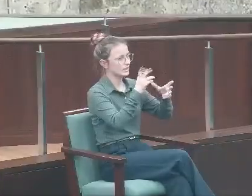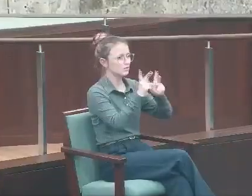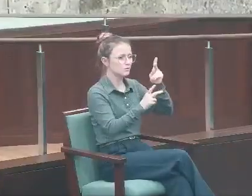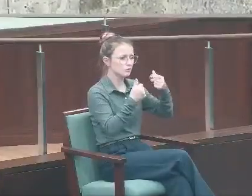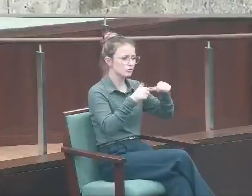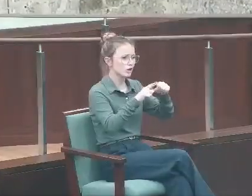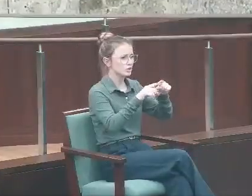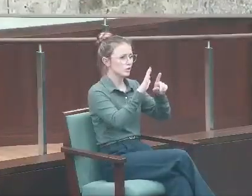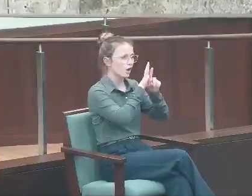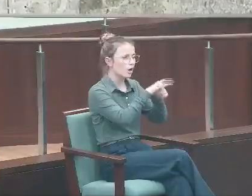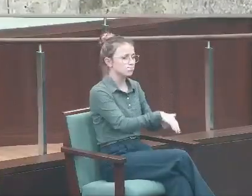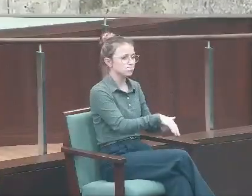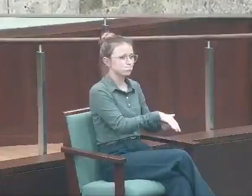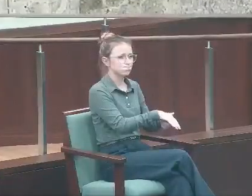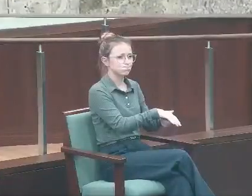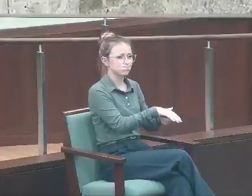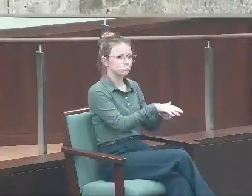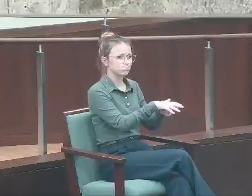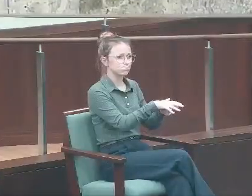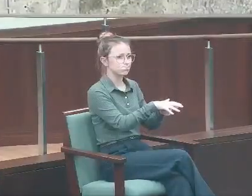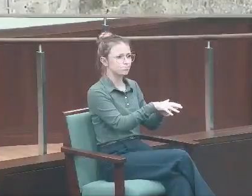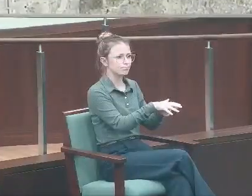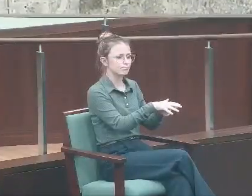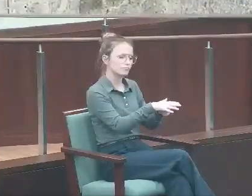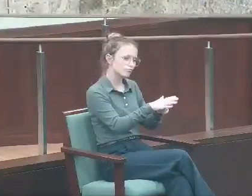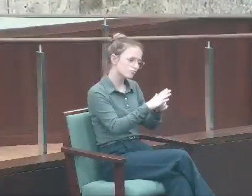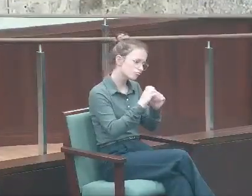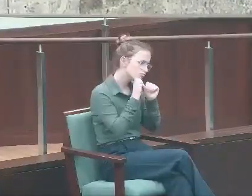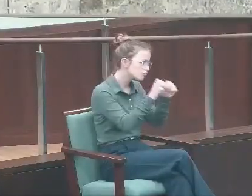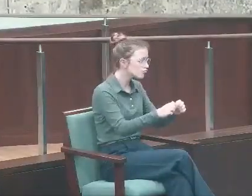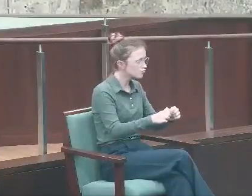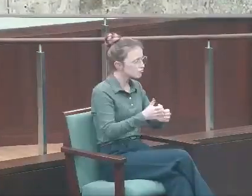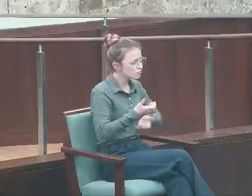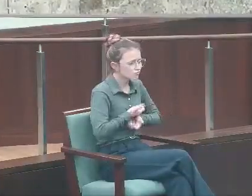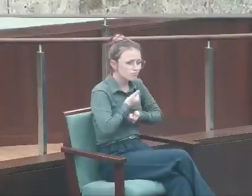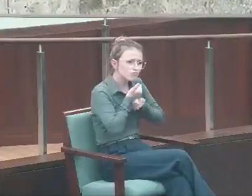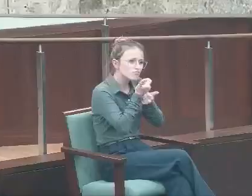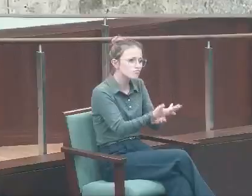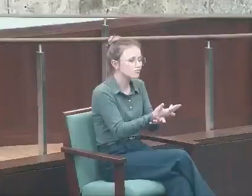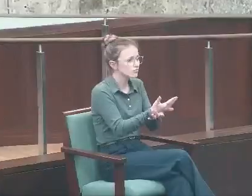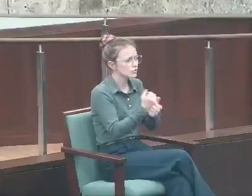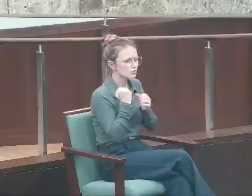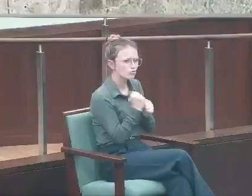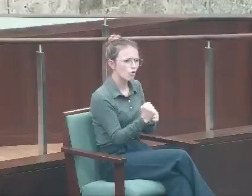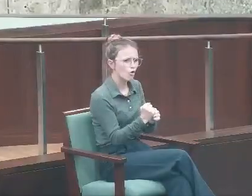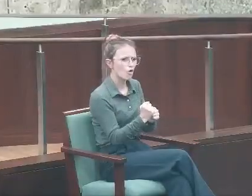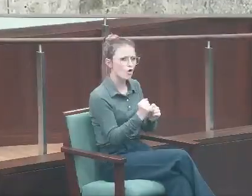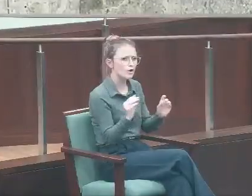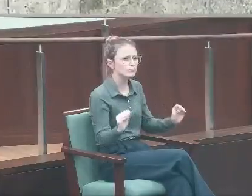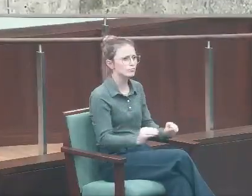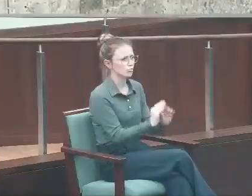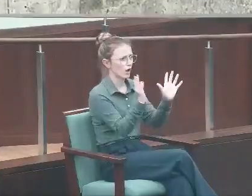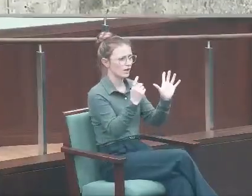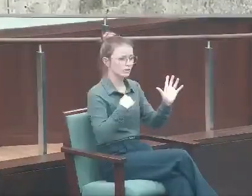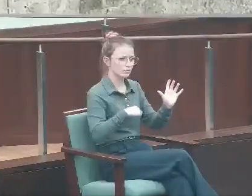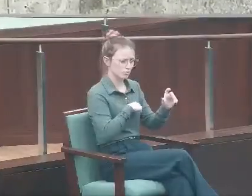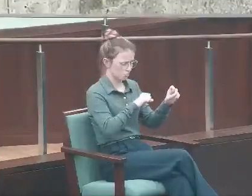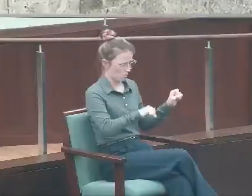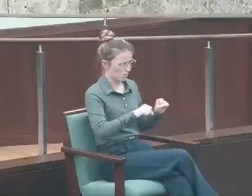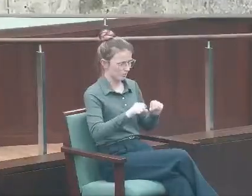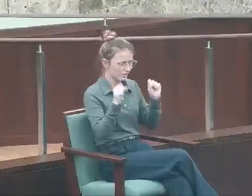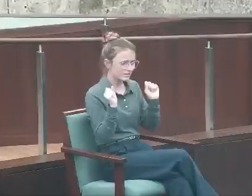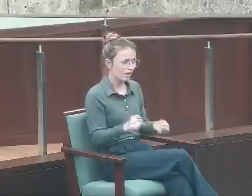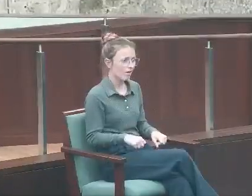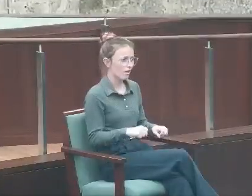light, shining that light as strongly and as brightly as we can possibly shine